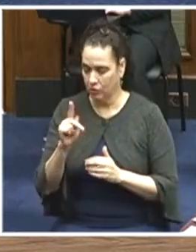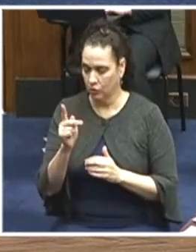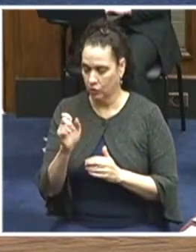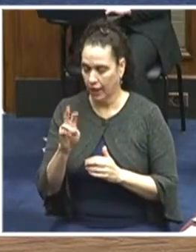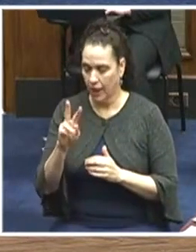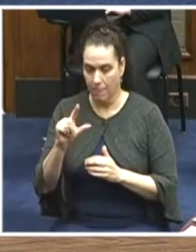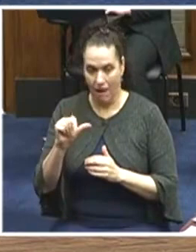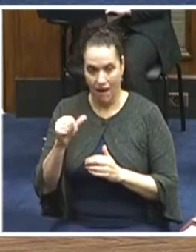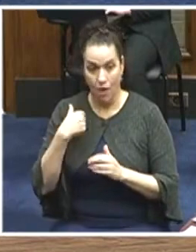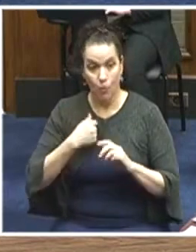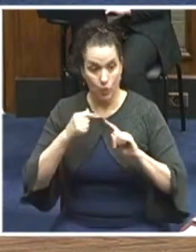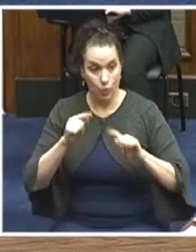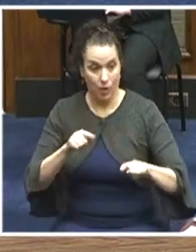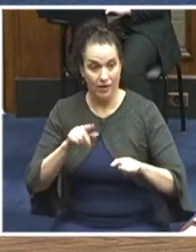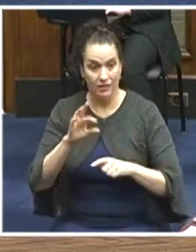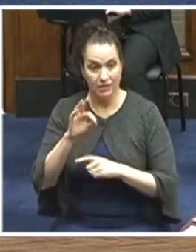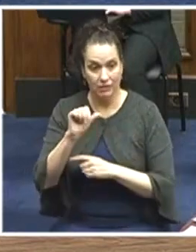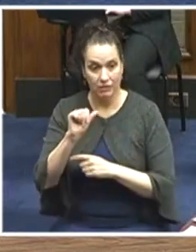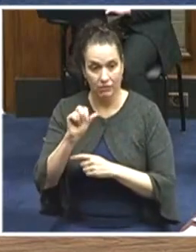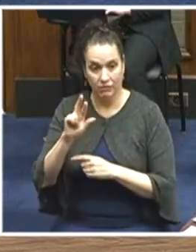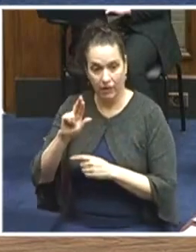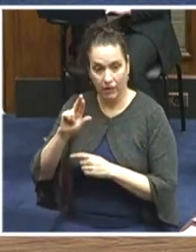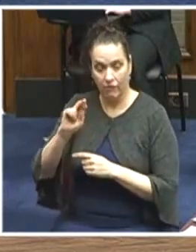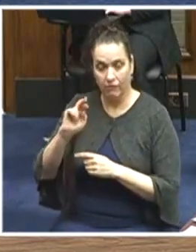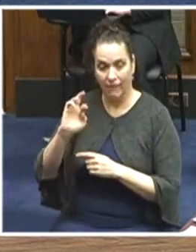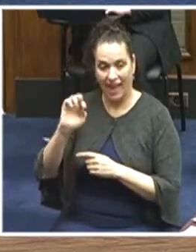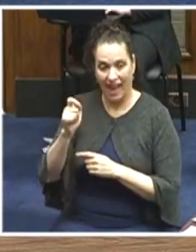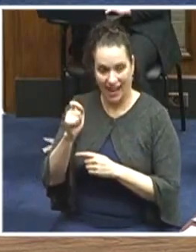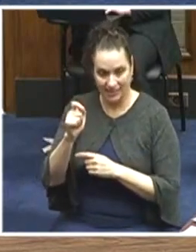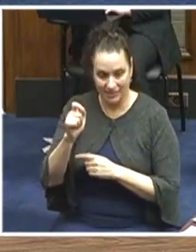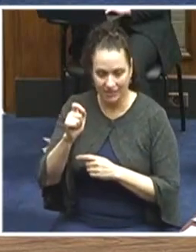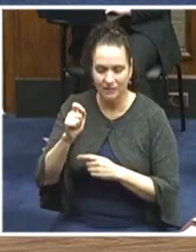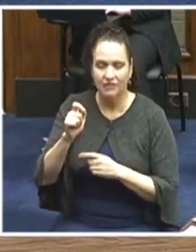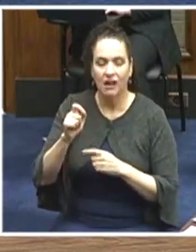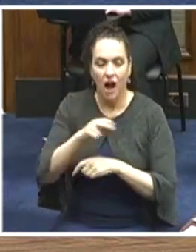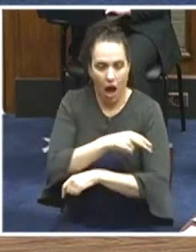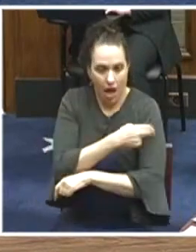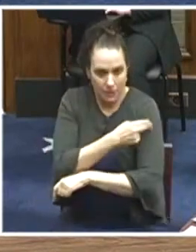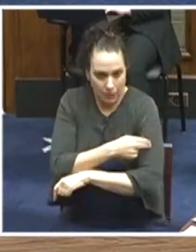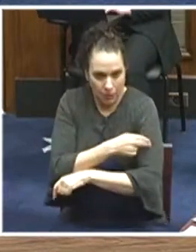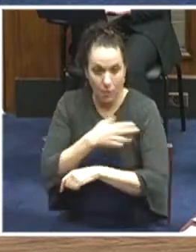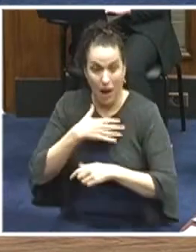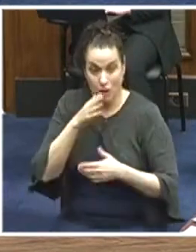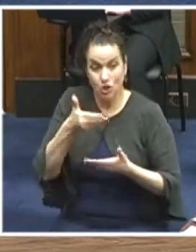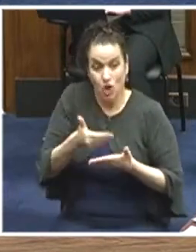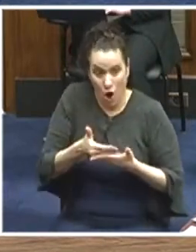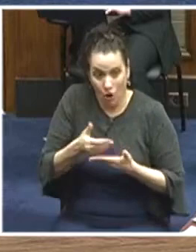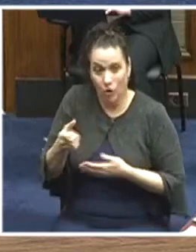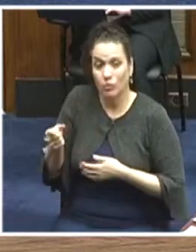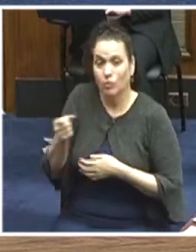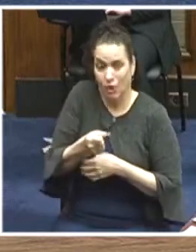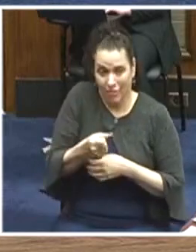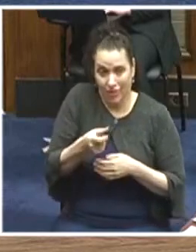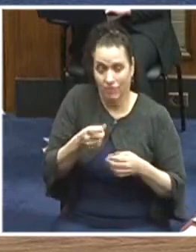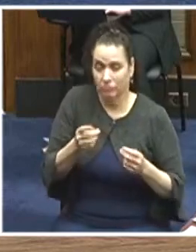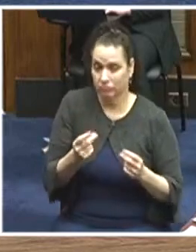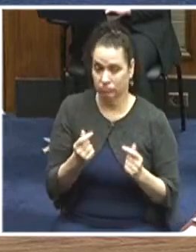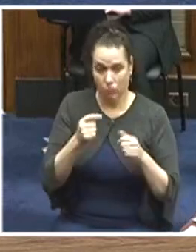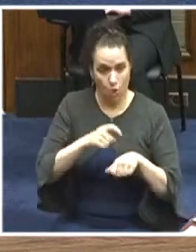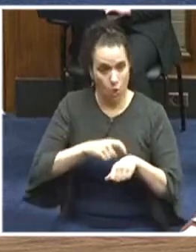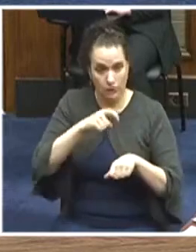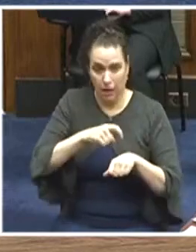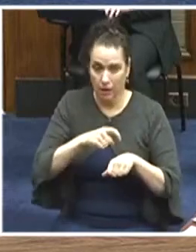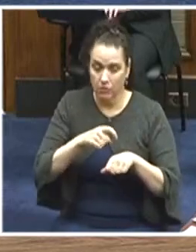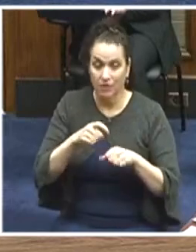the only one in Northern Virginia where we live that treats pediatric cancer, and got there just in time. Thanks to Obamacare, we were already in